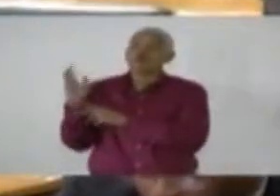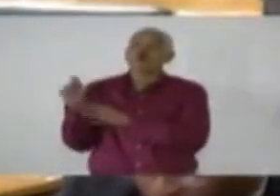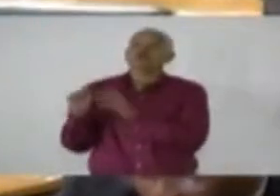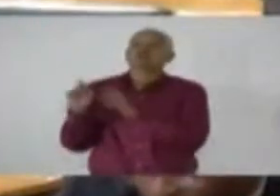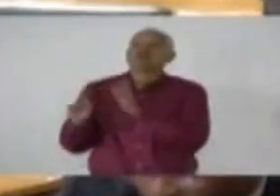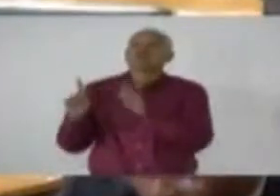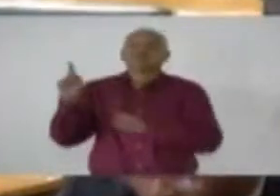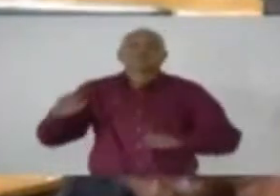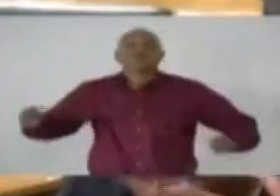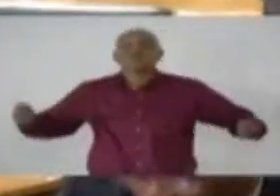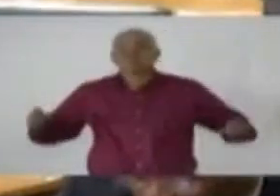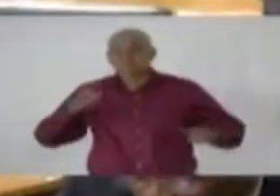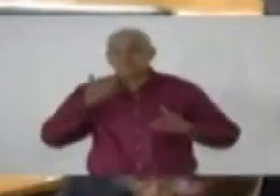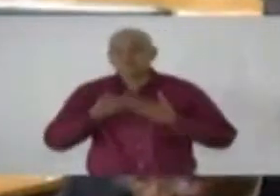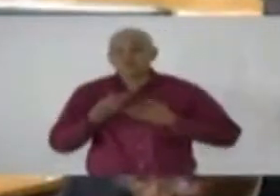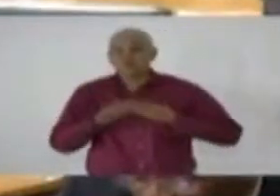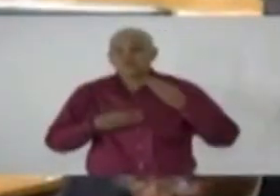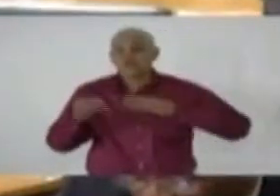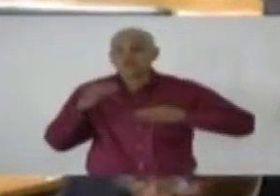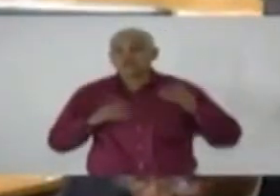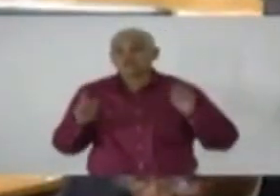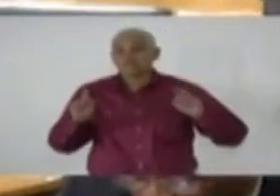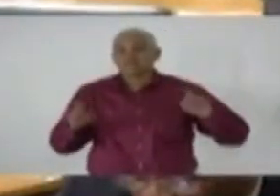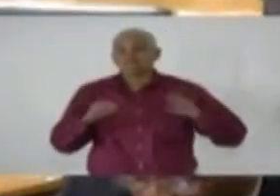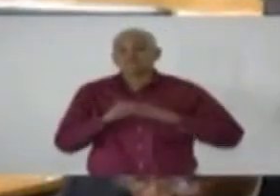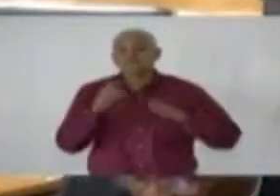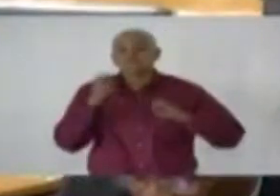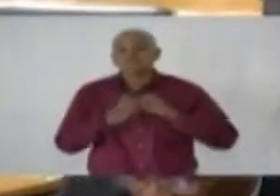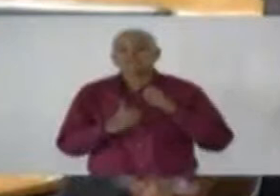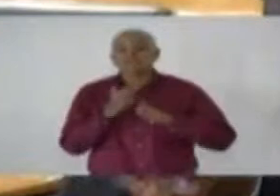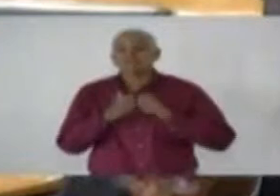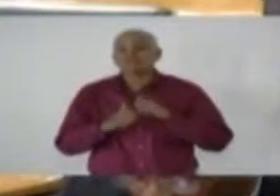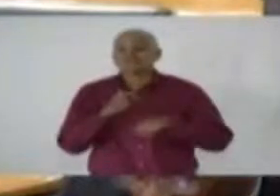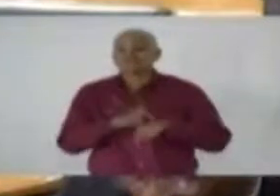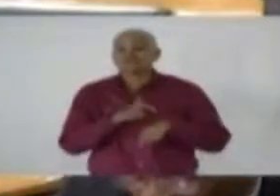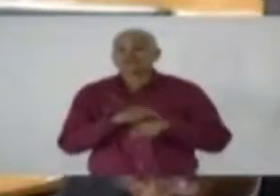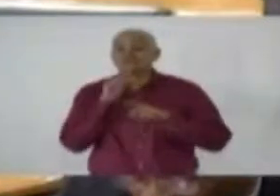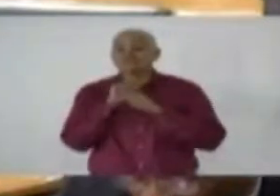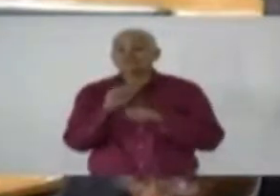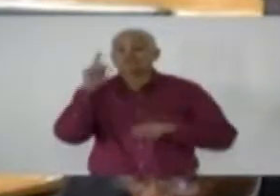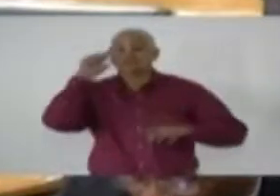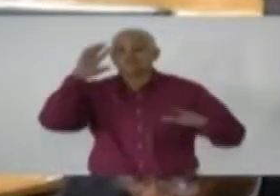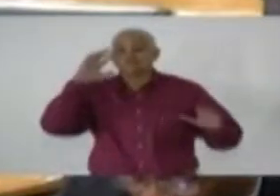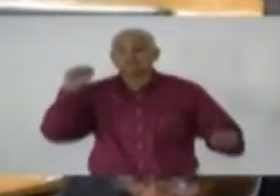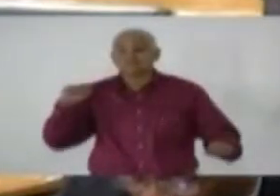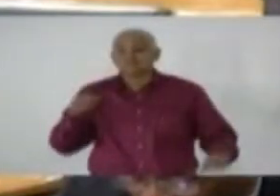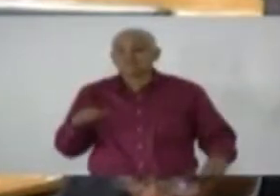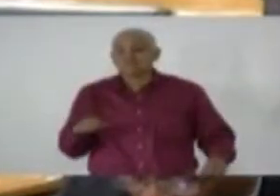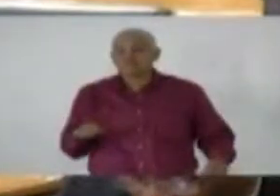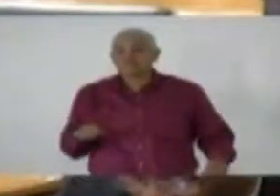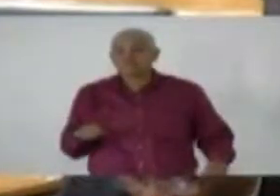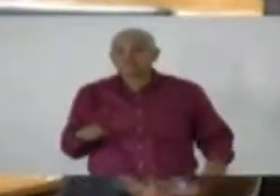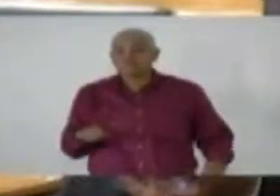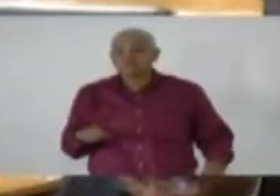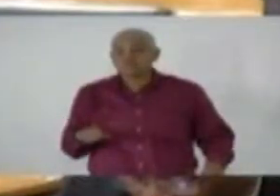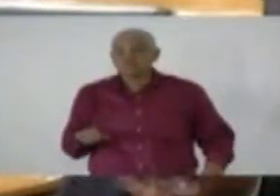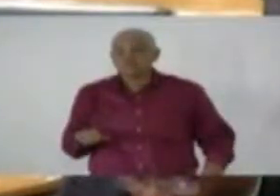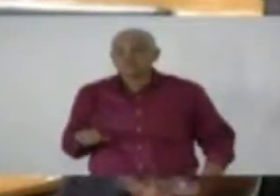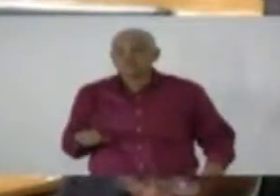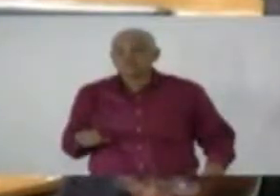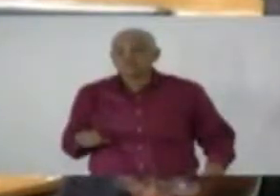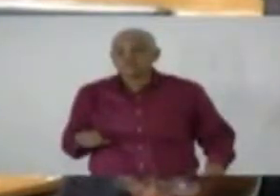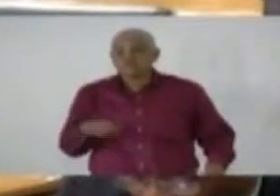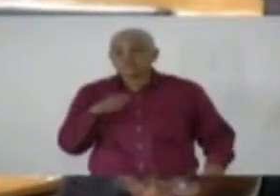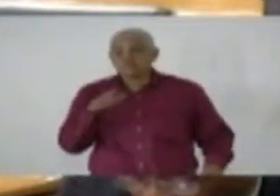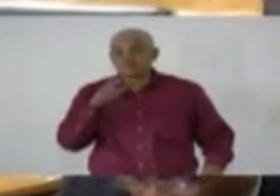economic management in a very difficult time. Indeed, Mr. President, you don't even talk, the currency has gone up, you should check